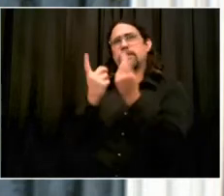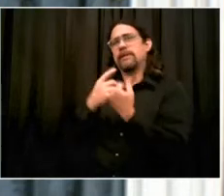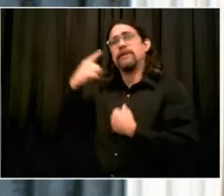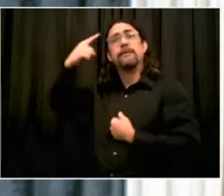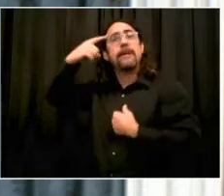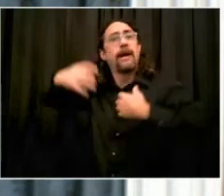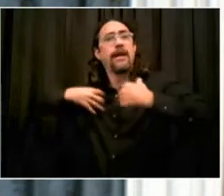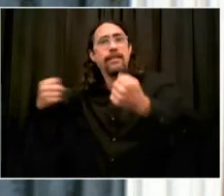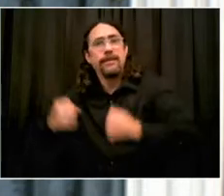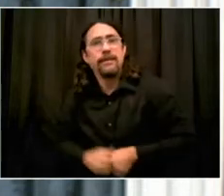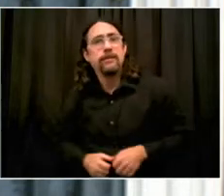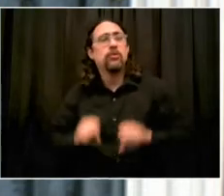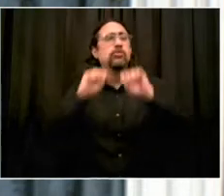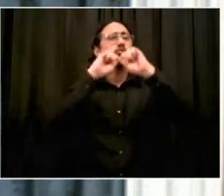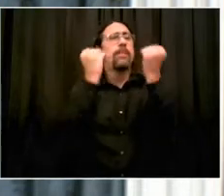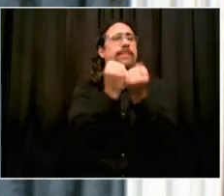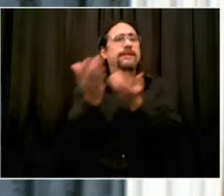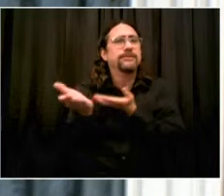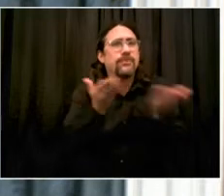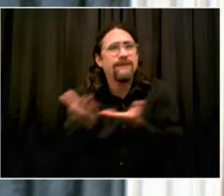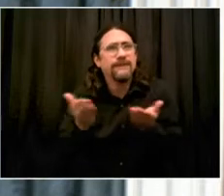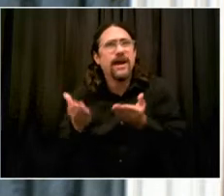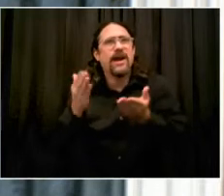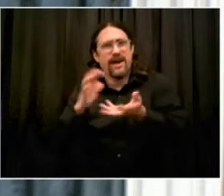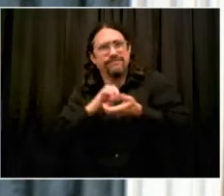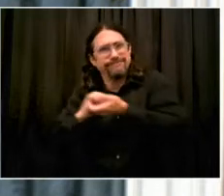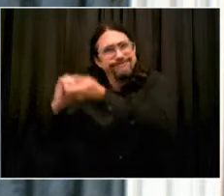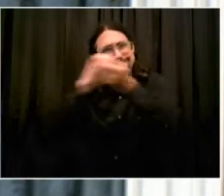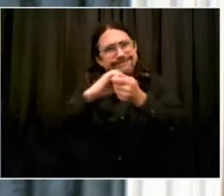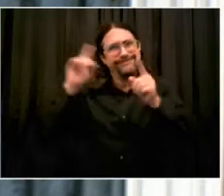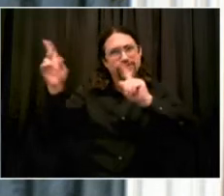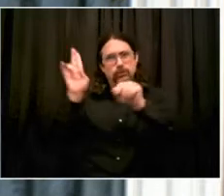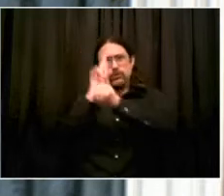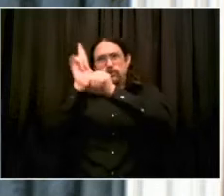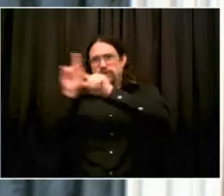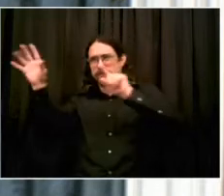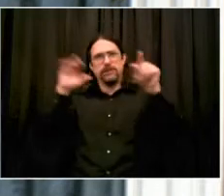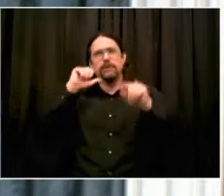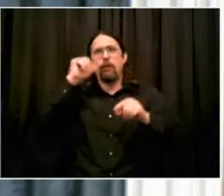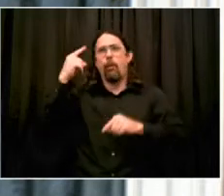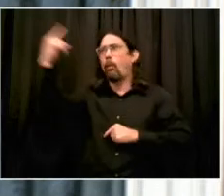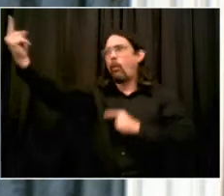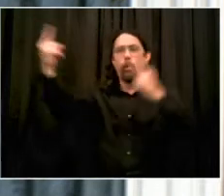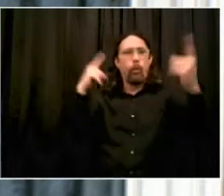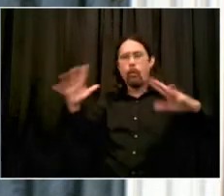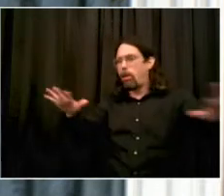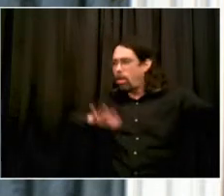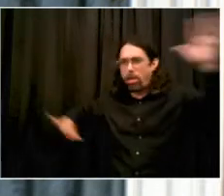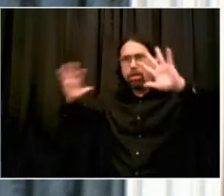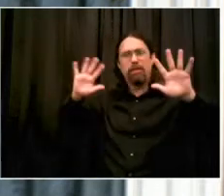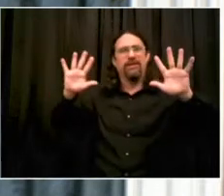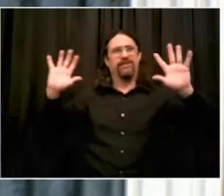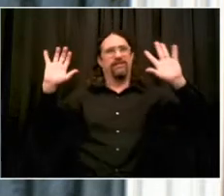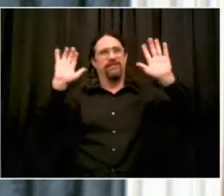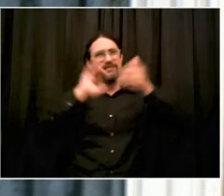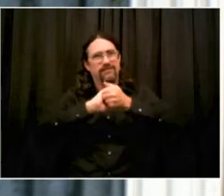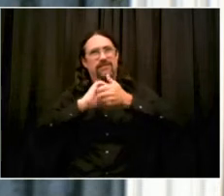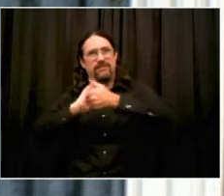need. So to give you a specific example, over the last month, we have had